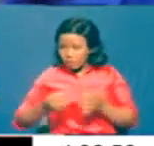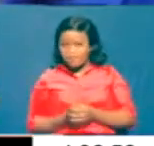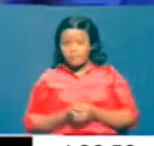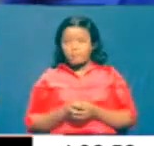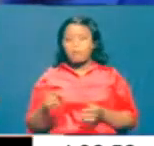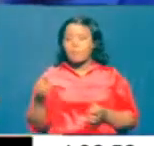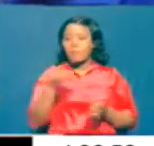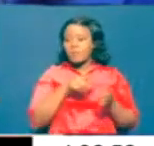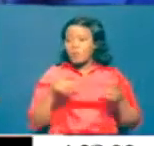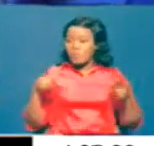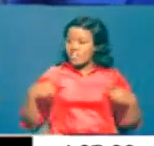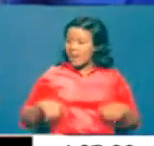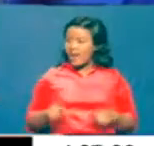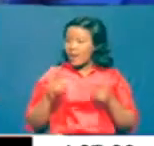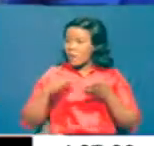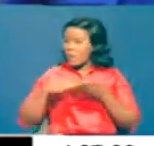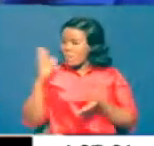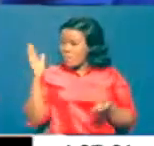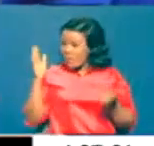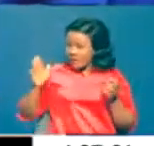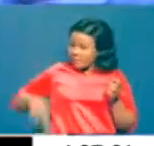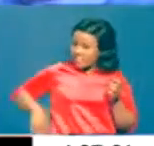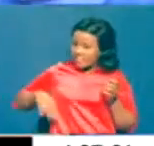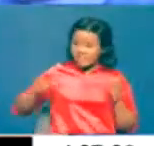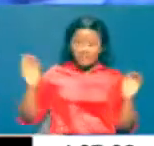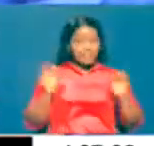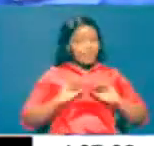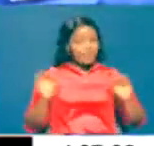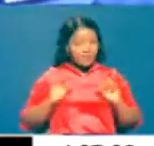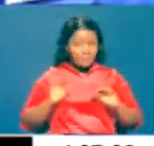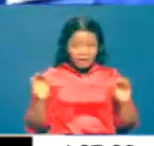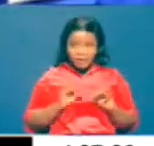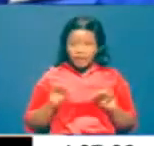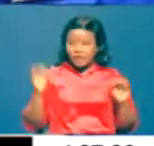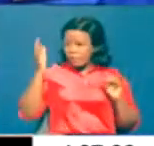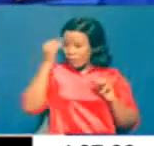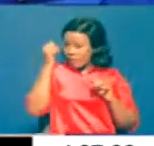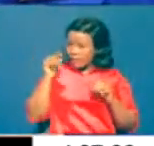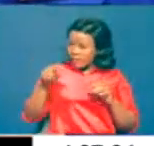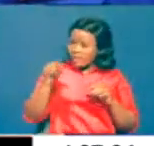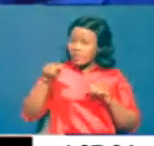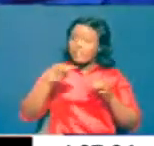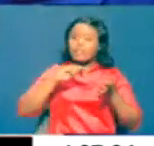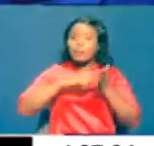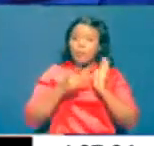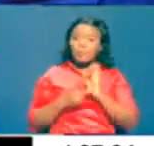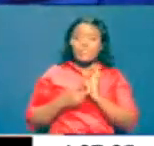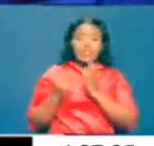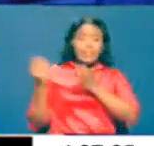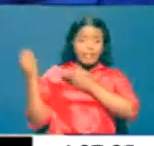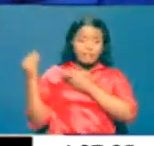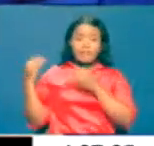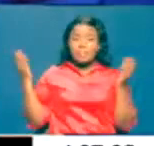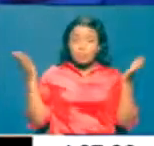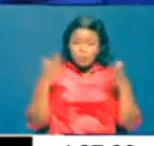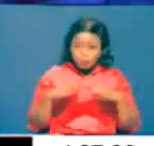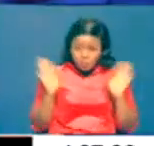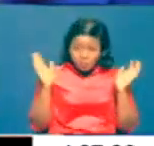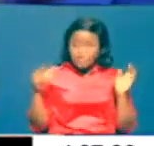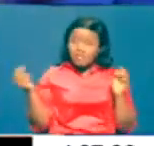allow any more delays on this project because the project was due to be complete in June